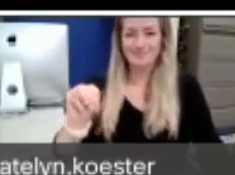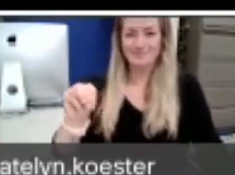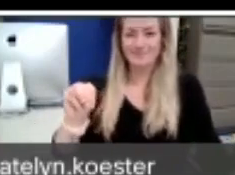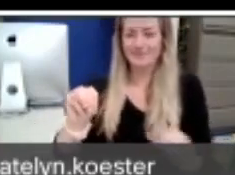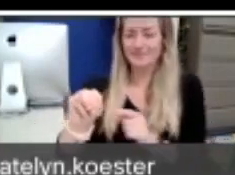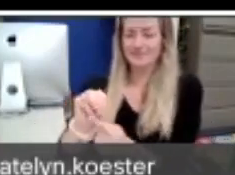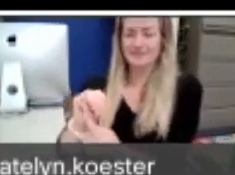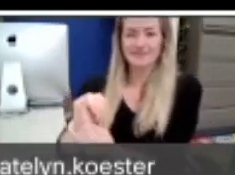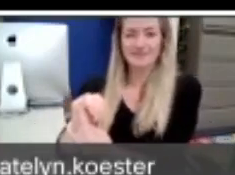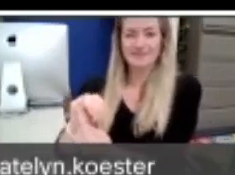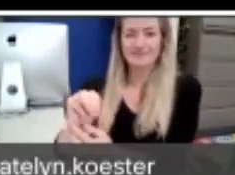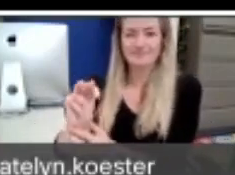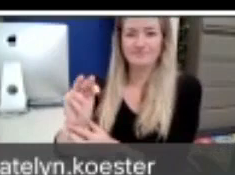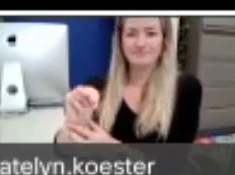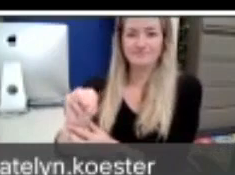M.